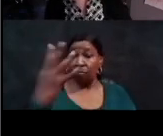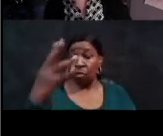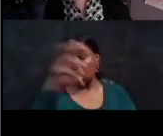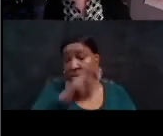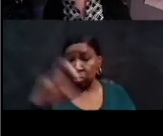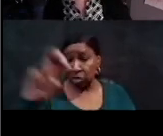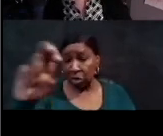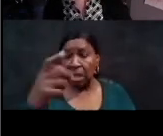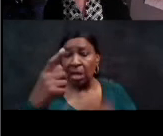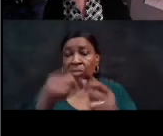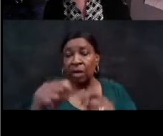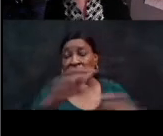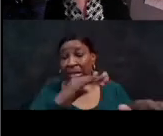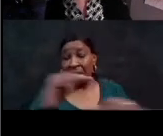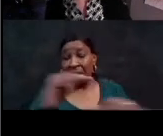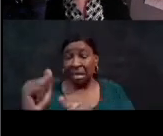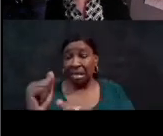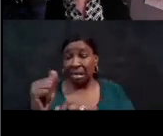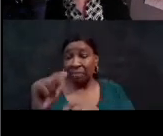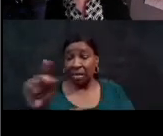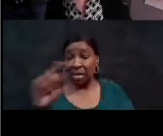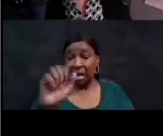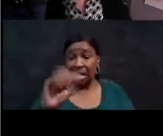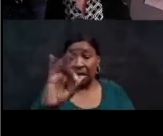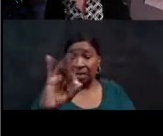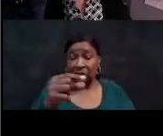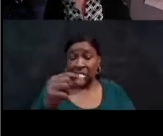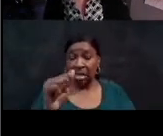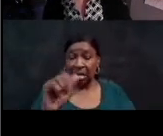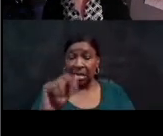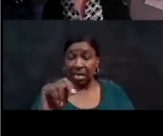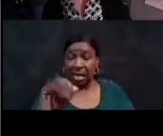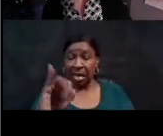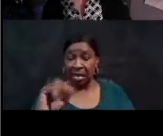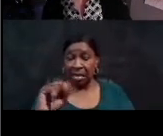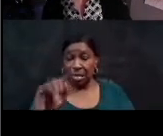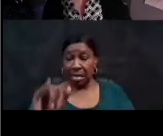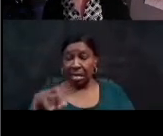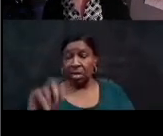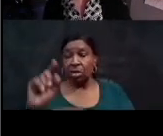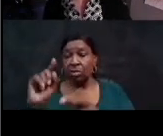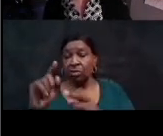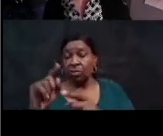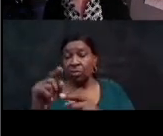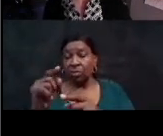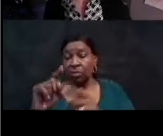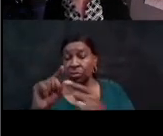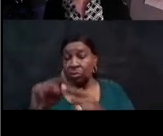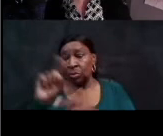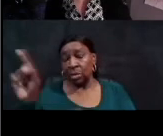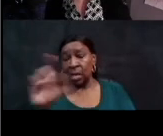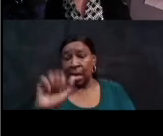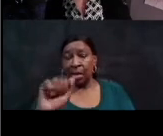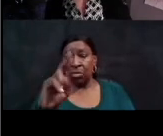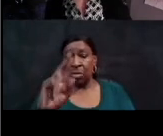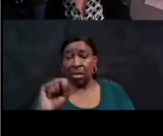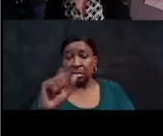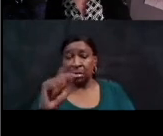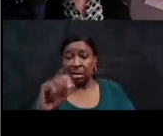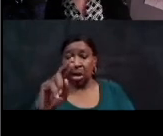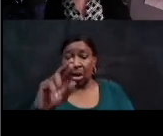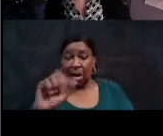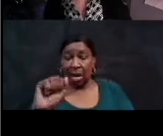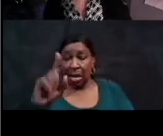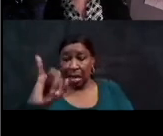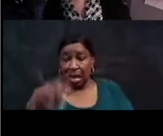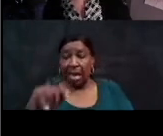from Afghanistan to Australia to make an asylum claim. During this period of time, he spent detention in various places